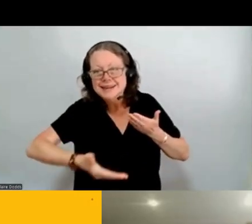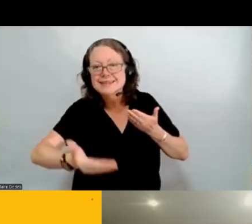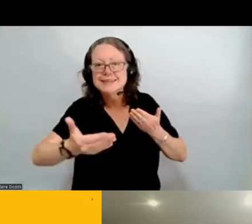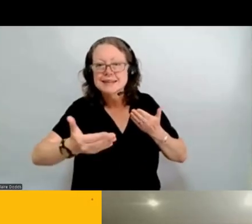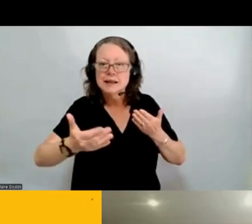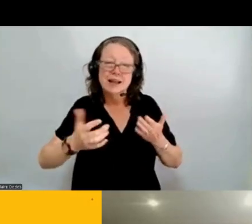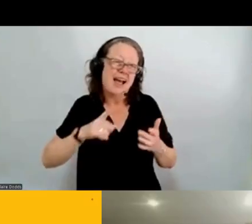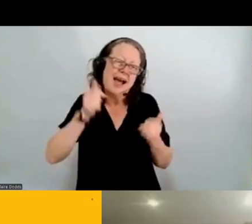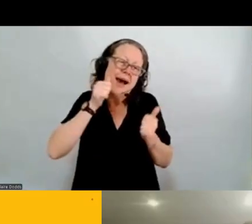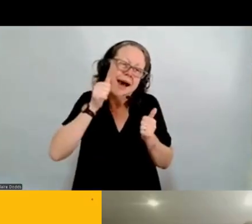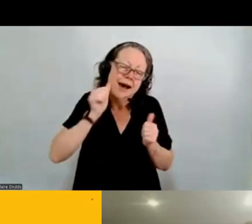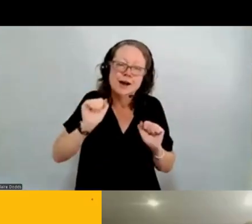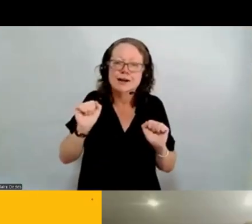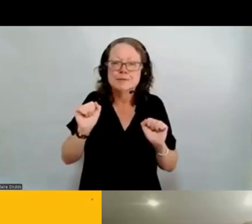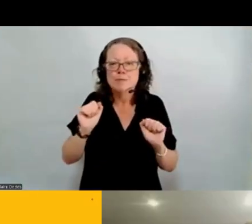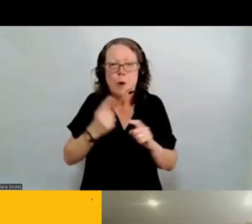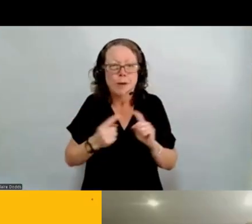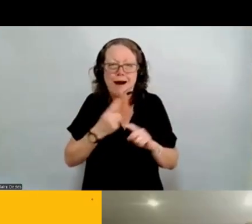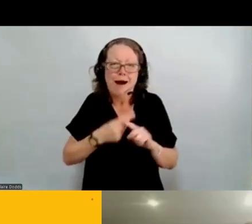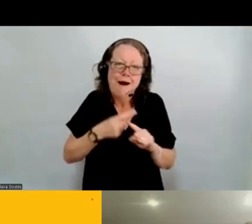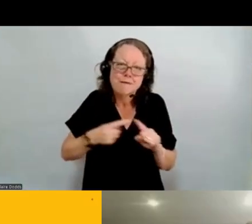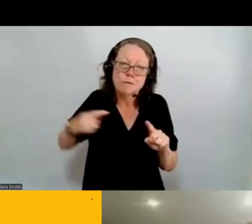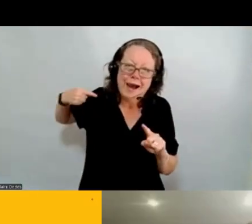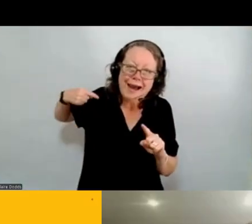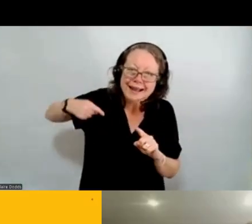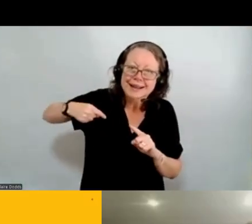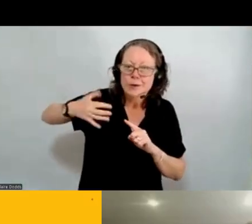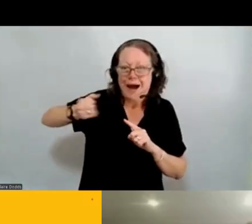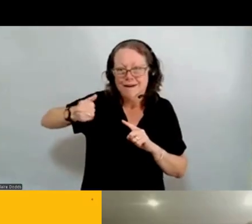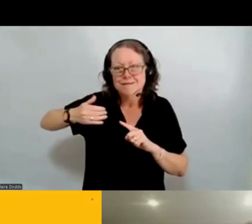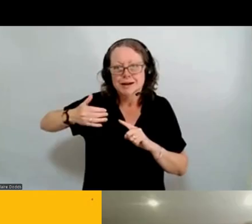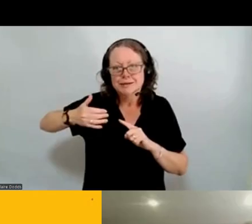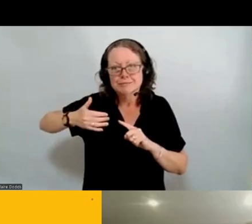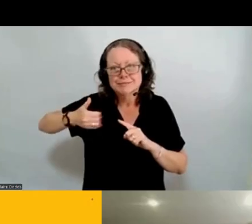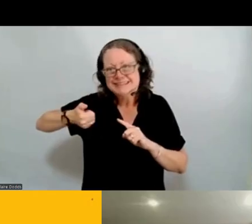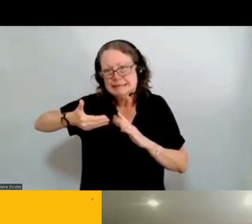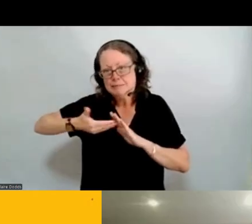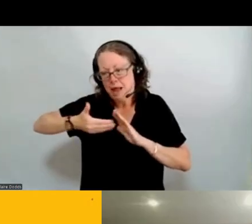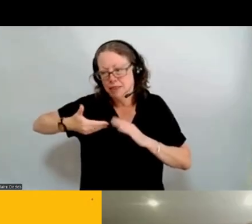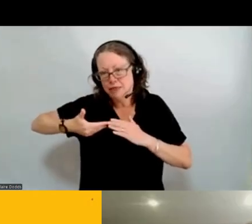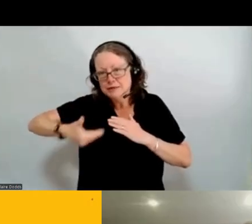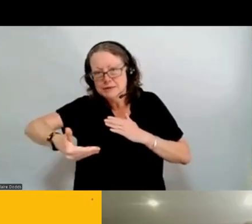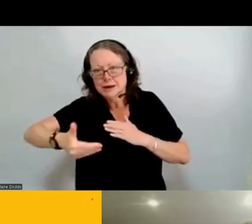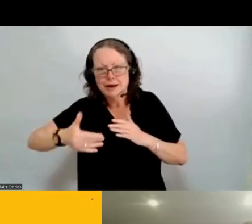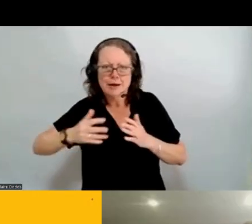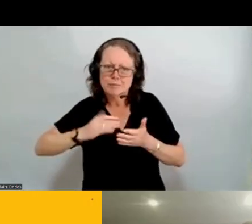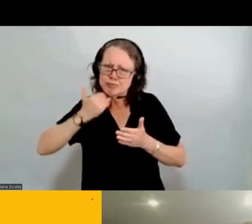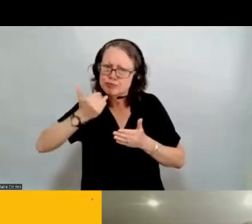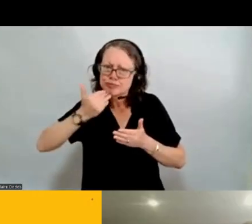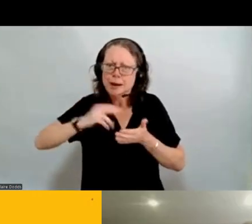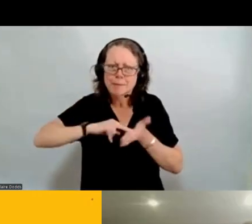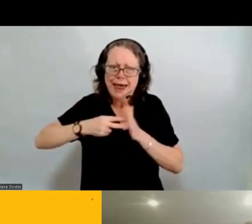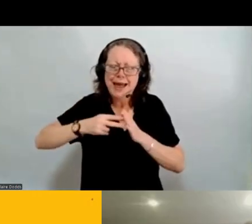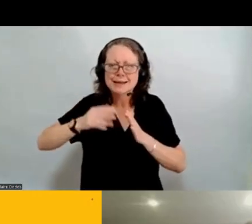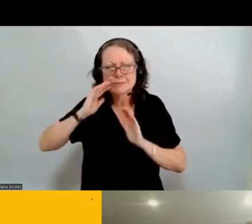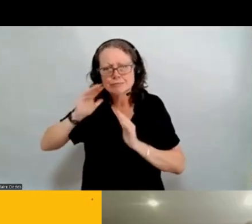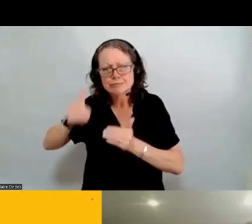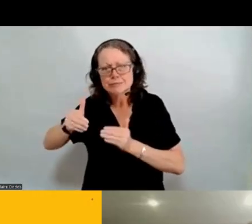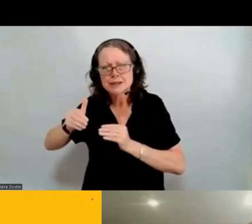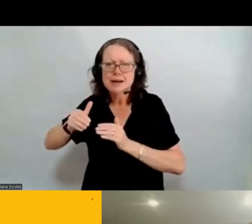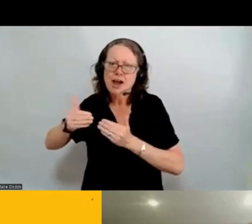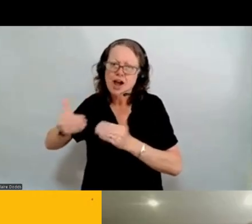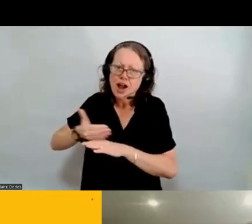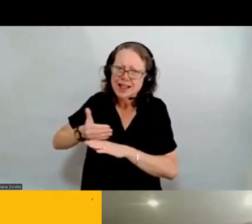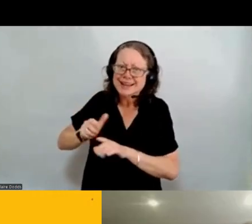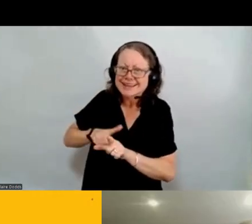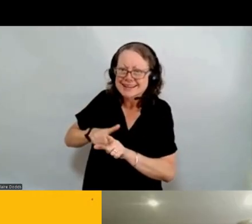over halfway through, and we've got ambitious sets of plans for the rest of the year with a focus on early years families and early years reading in